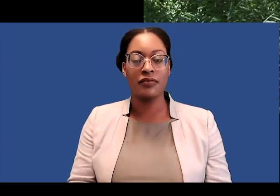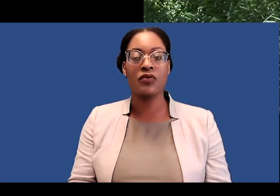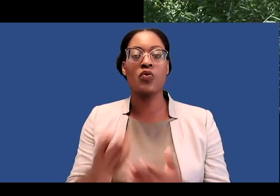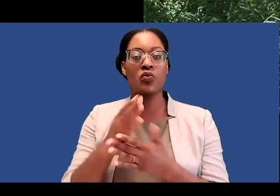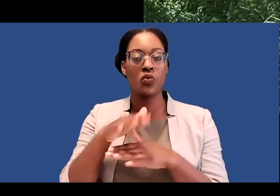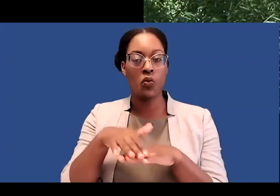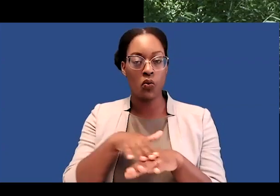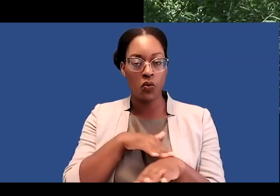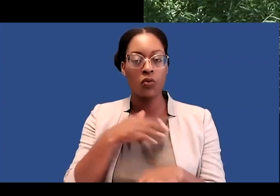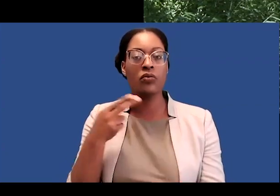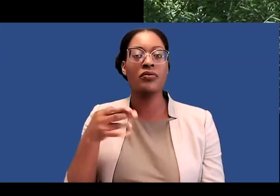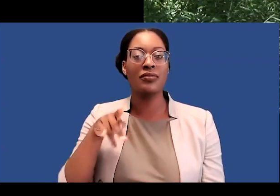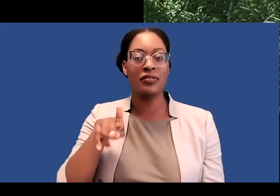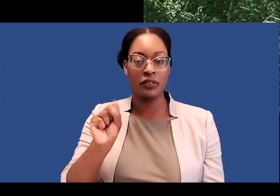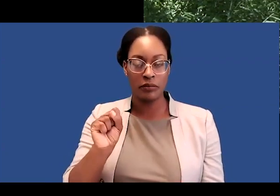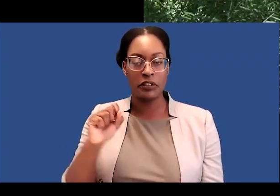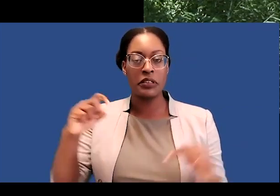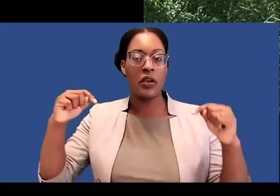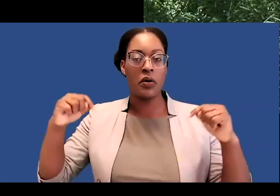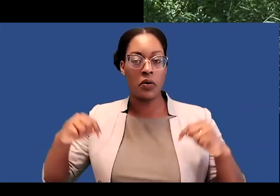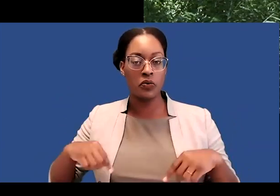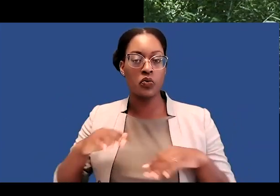I'll slowly lower the hips down.